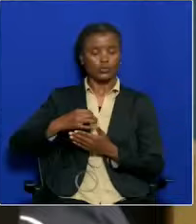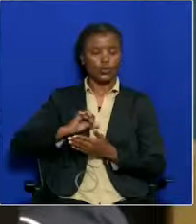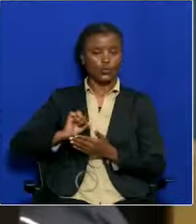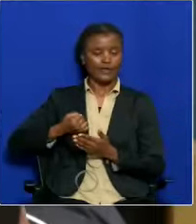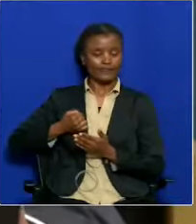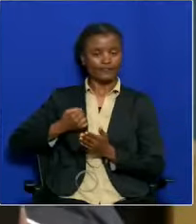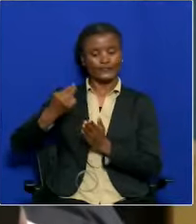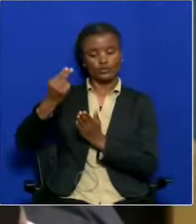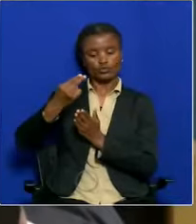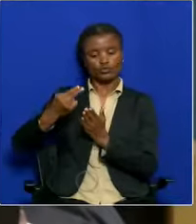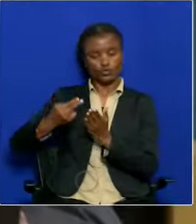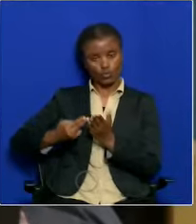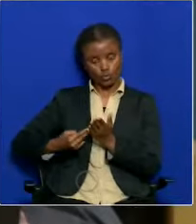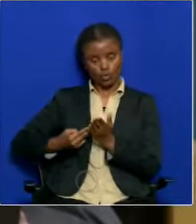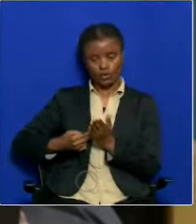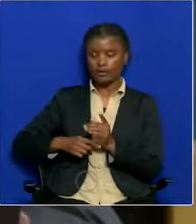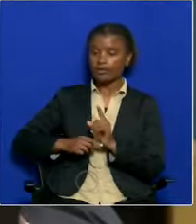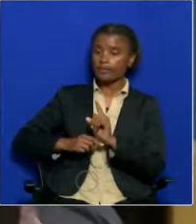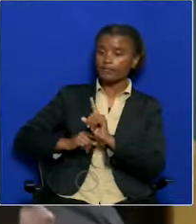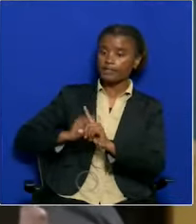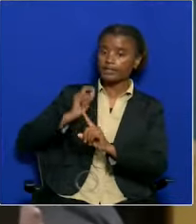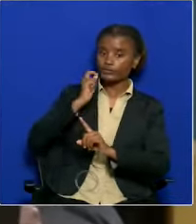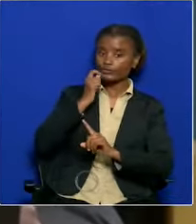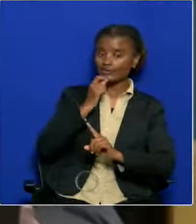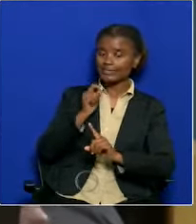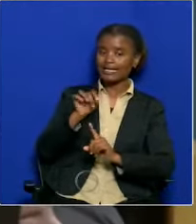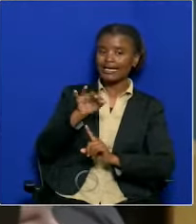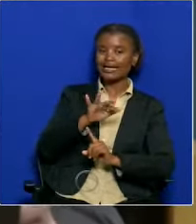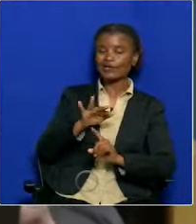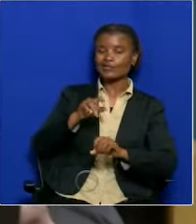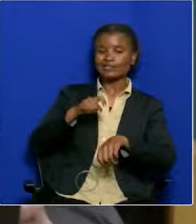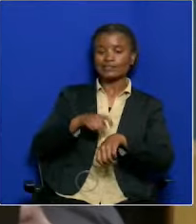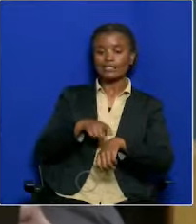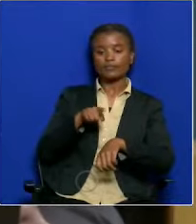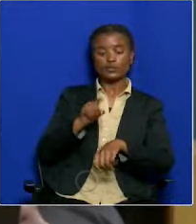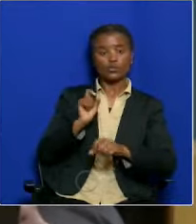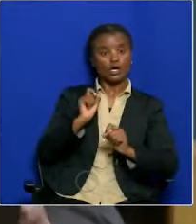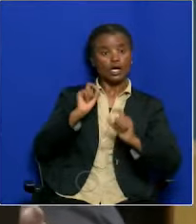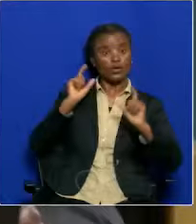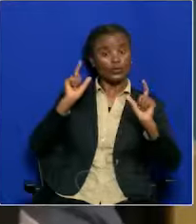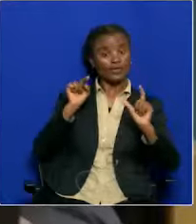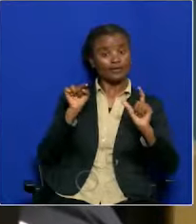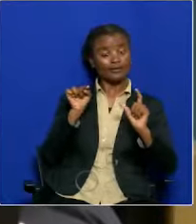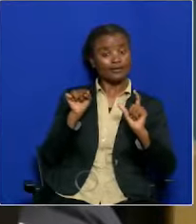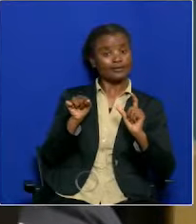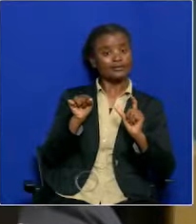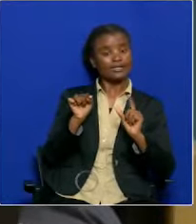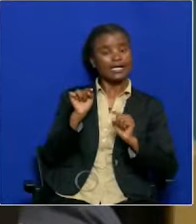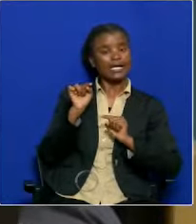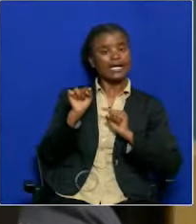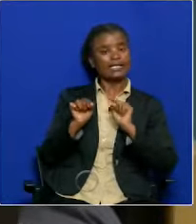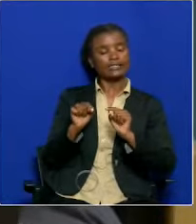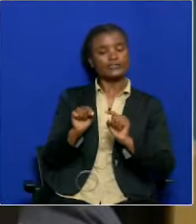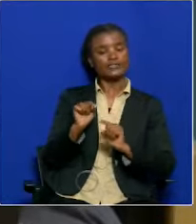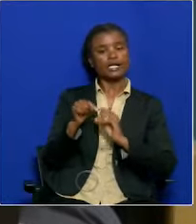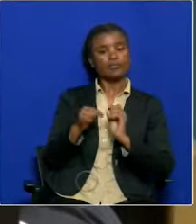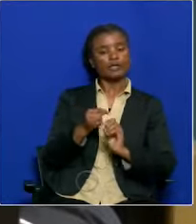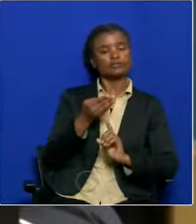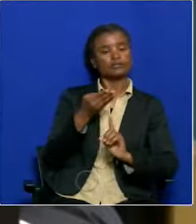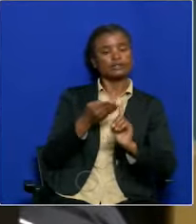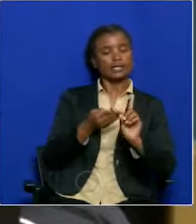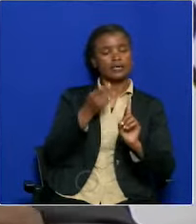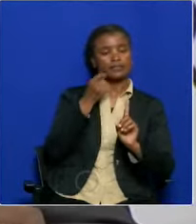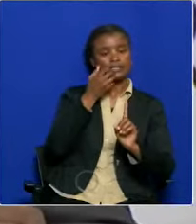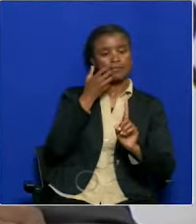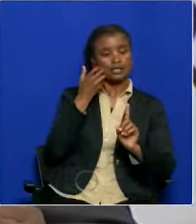say it was around that time that you first became aware of the allegations concerning Mr. Matlala. Yeah, on the 17th. On the 17th.